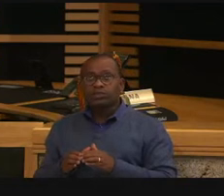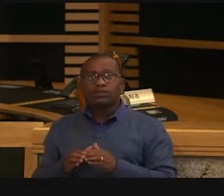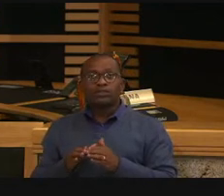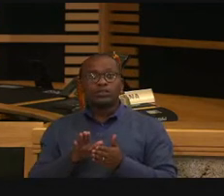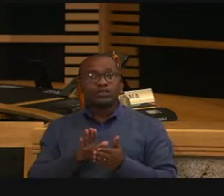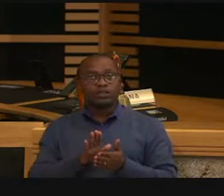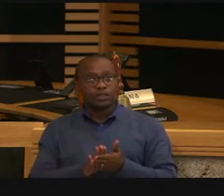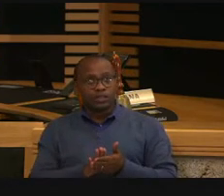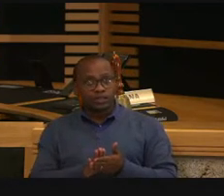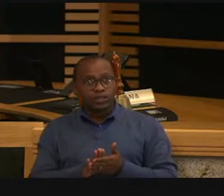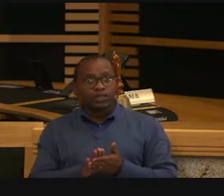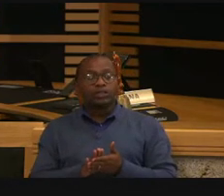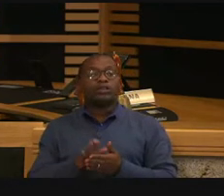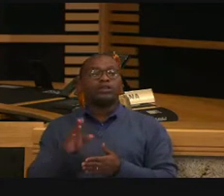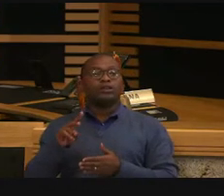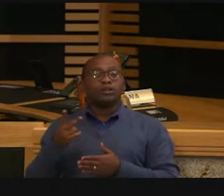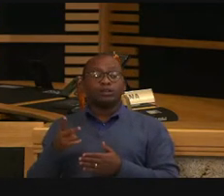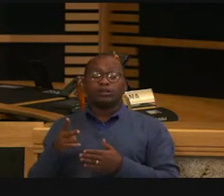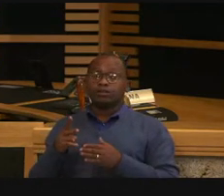Honorable Malamelela,